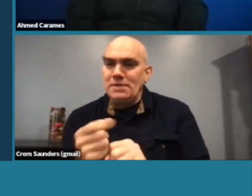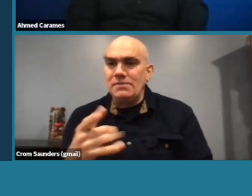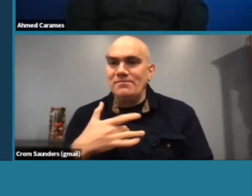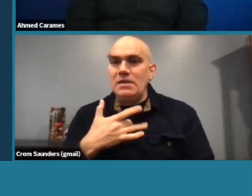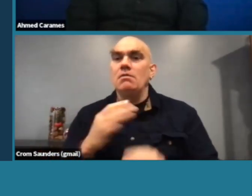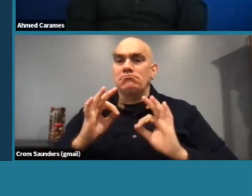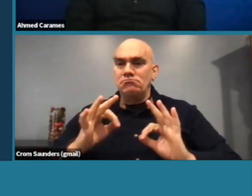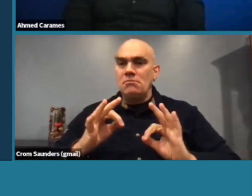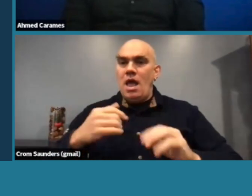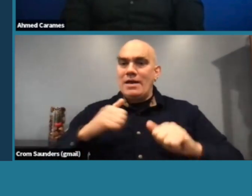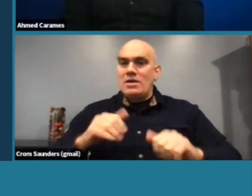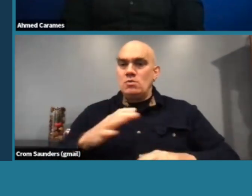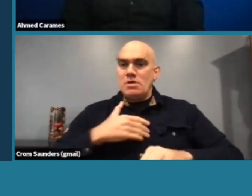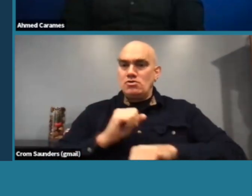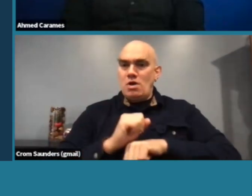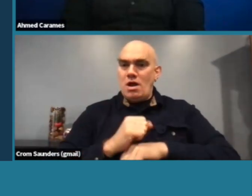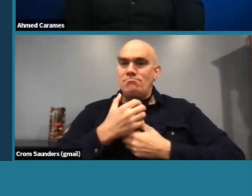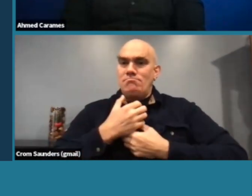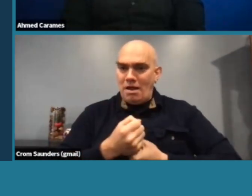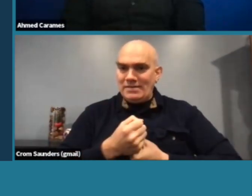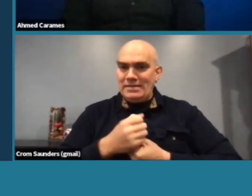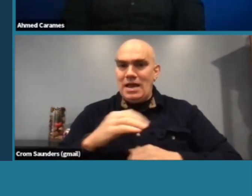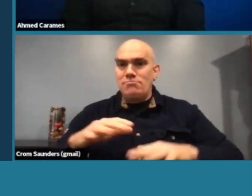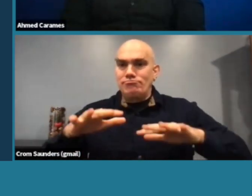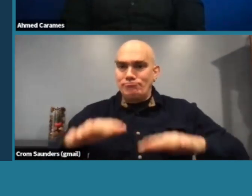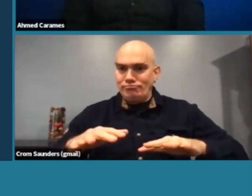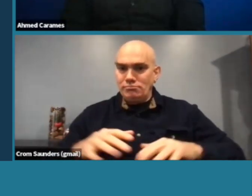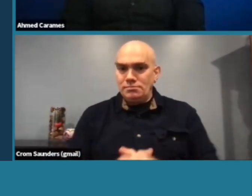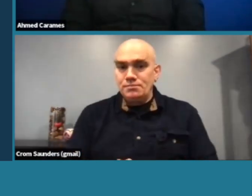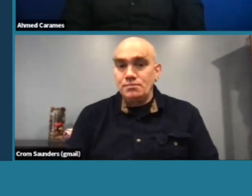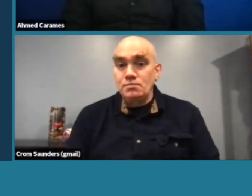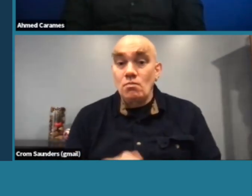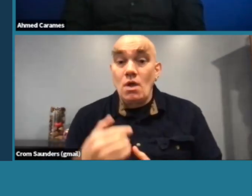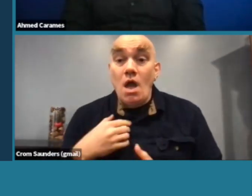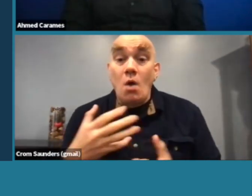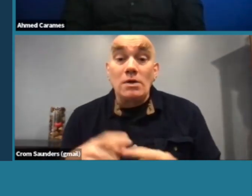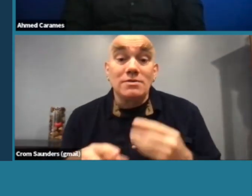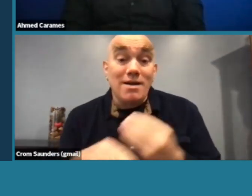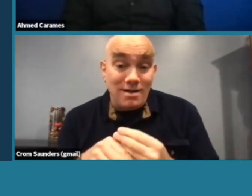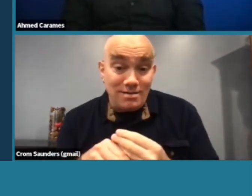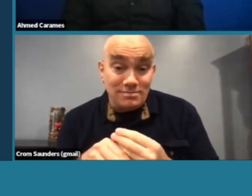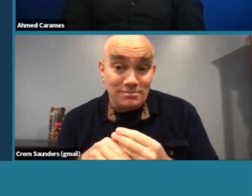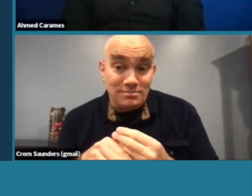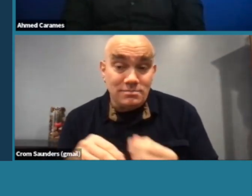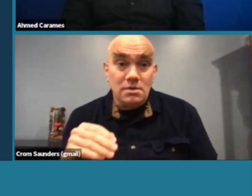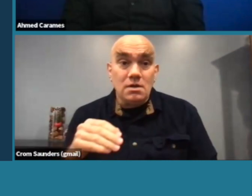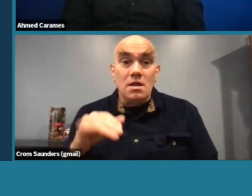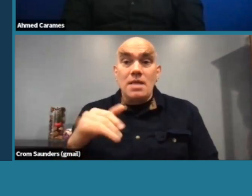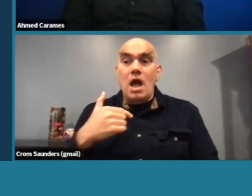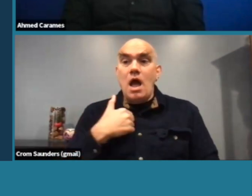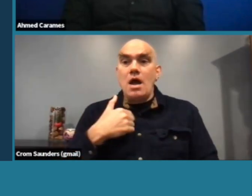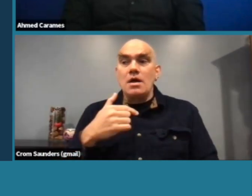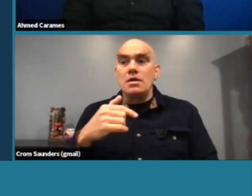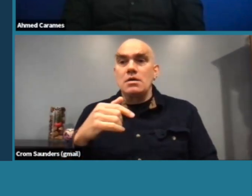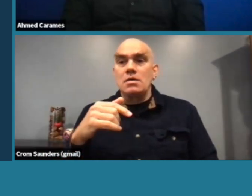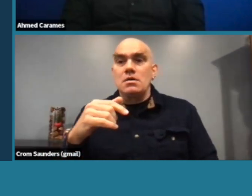have beforehand. But directors of artistic sign language typically support the interpreters and make sure to instill that confidence in their